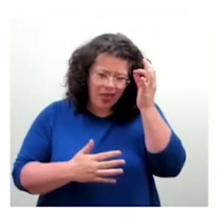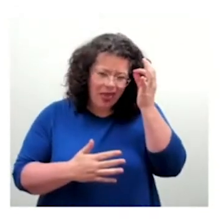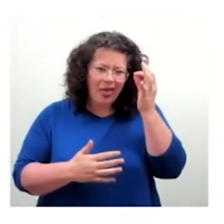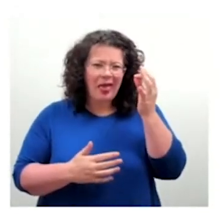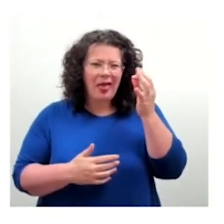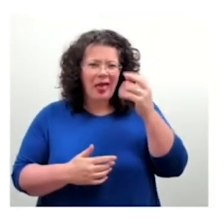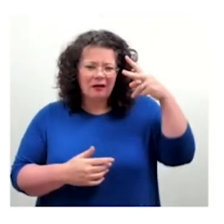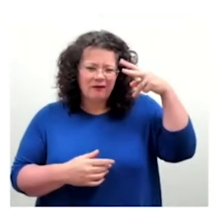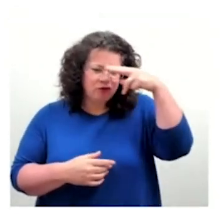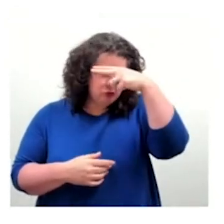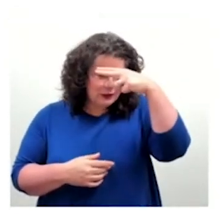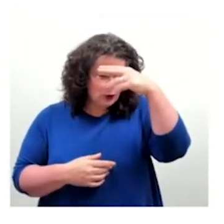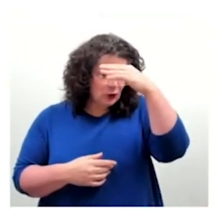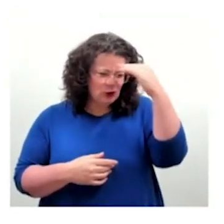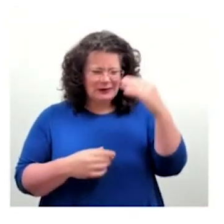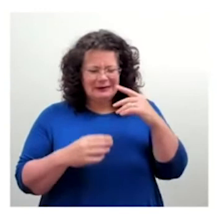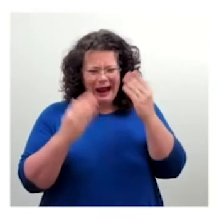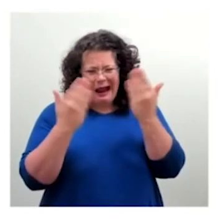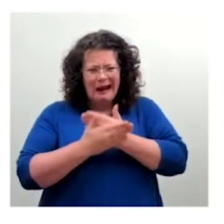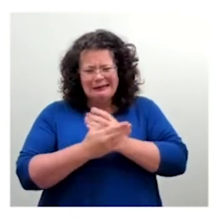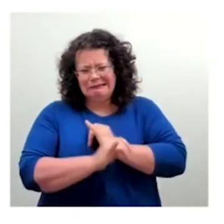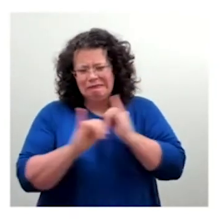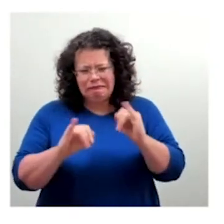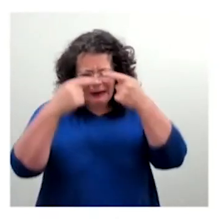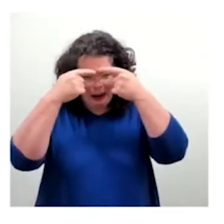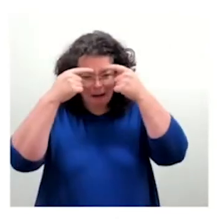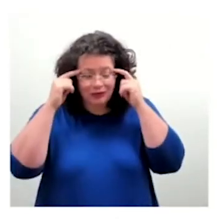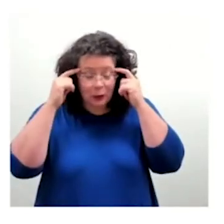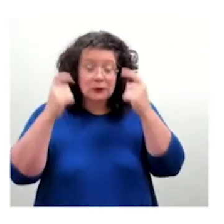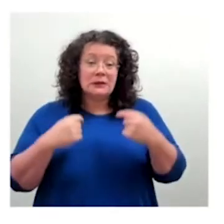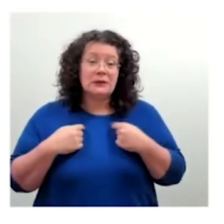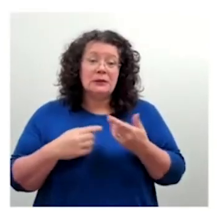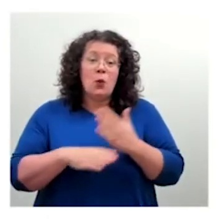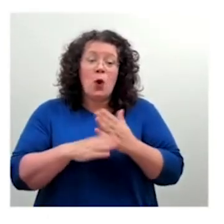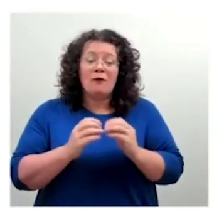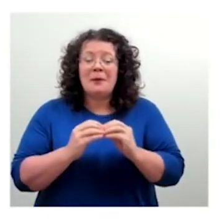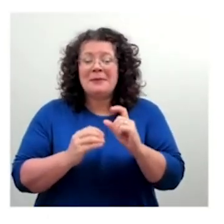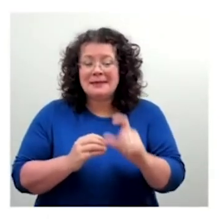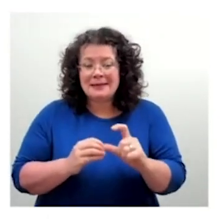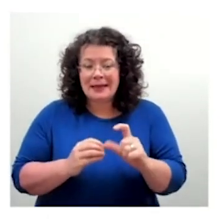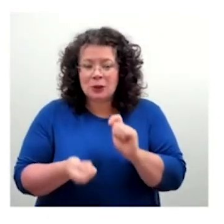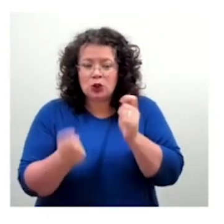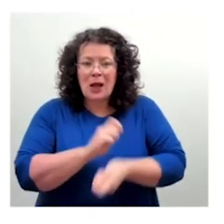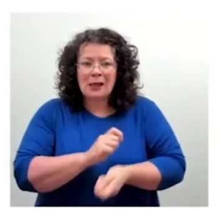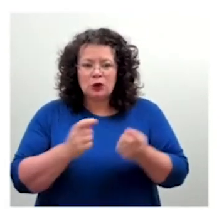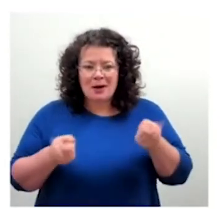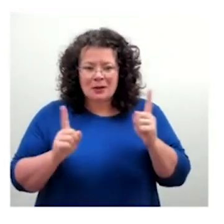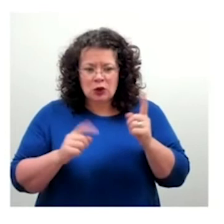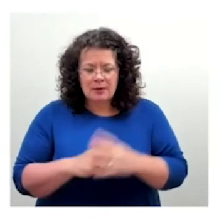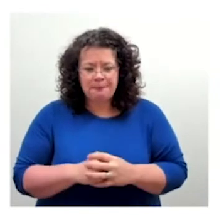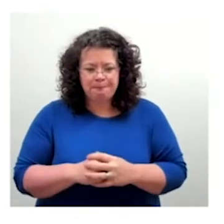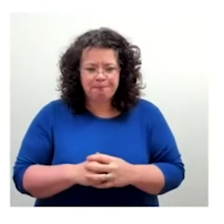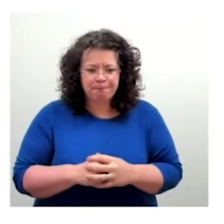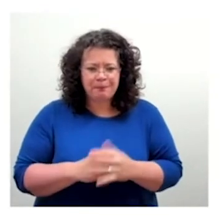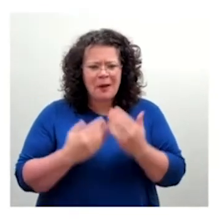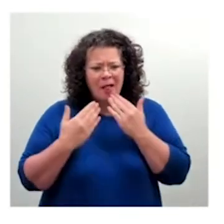manager. Thank you. So I guess that one of the things I can start with is